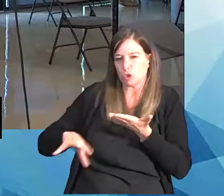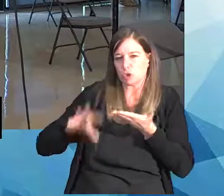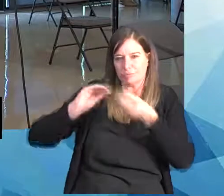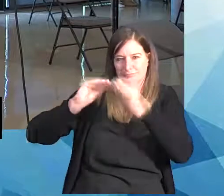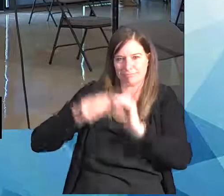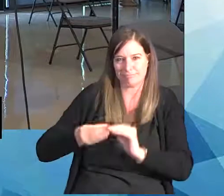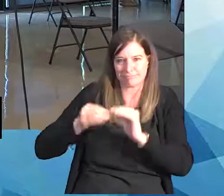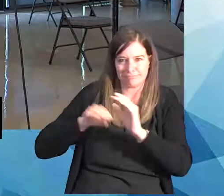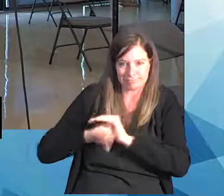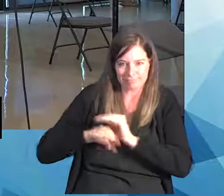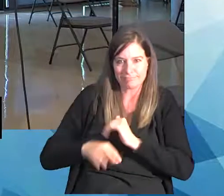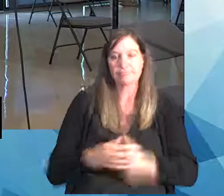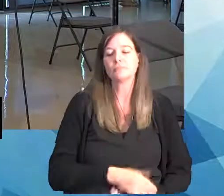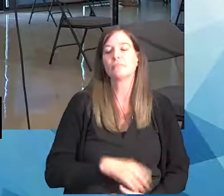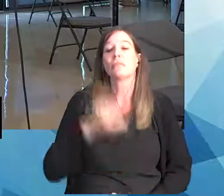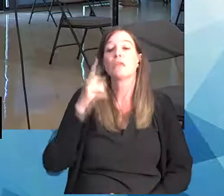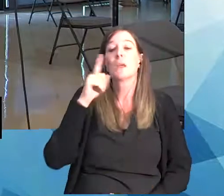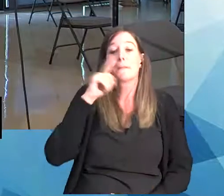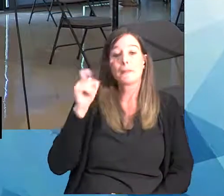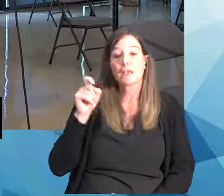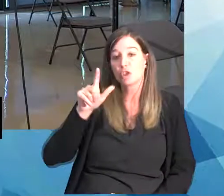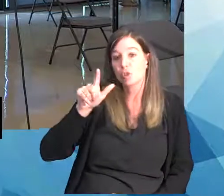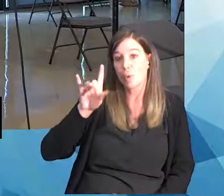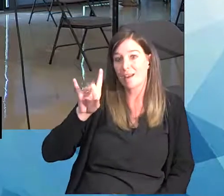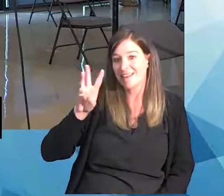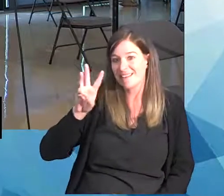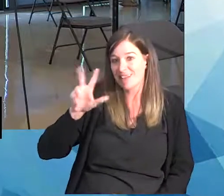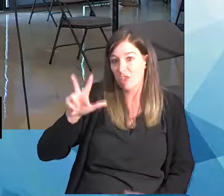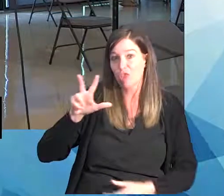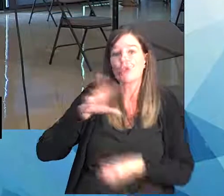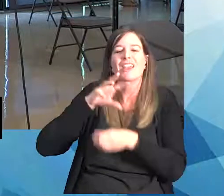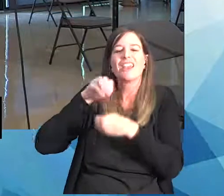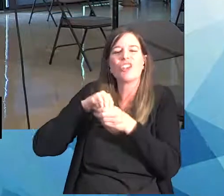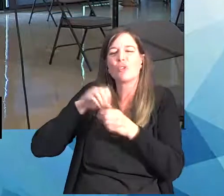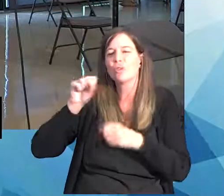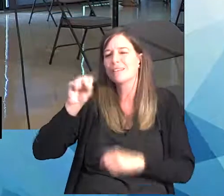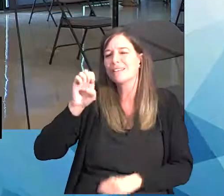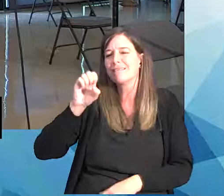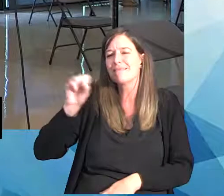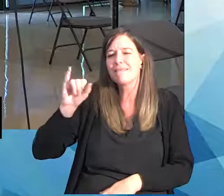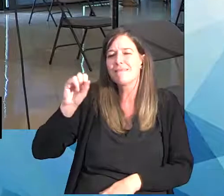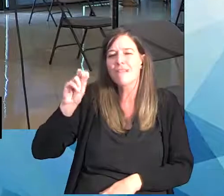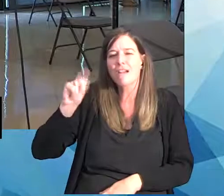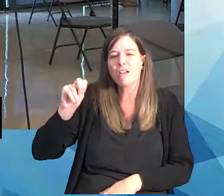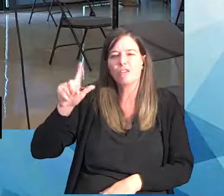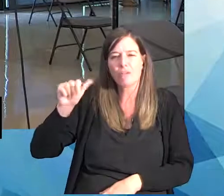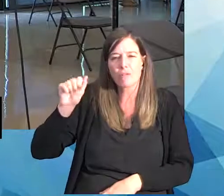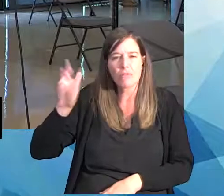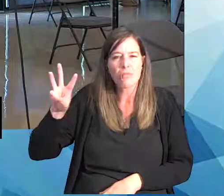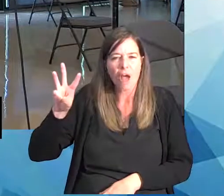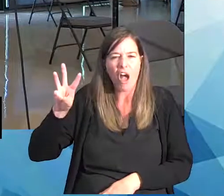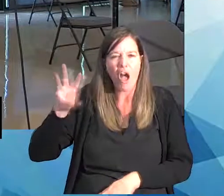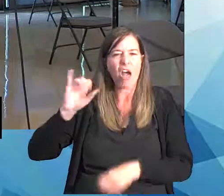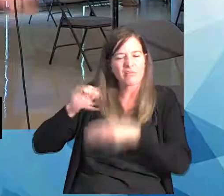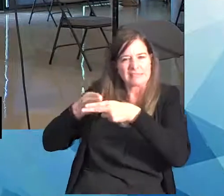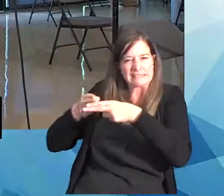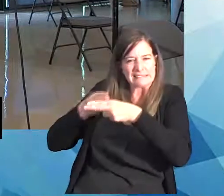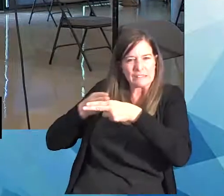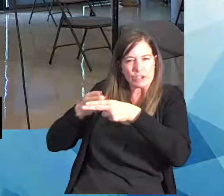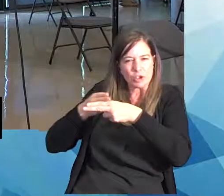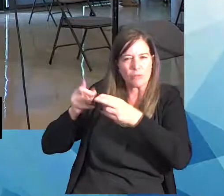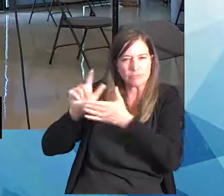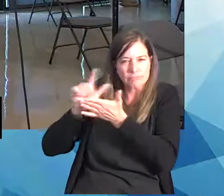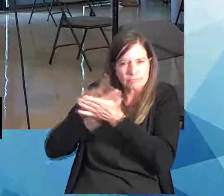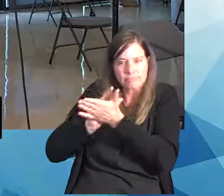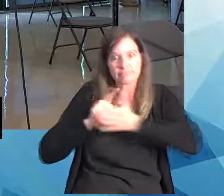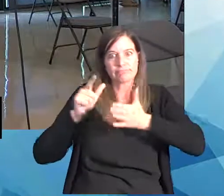Because 2863 included session law language, ADE and ASDB